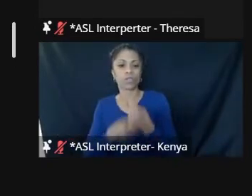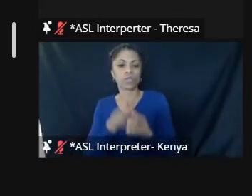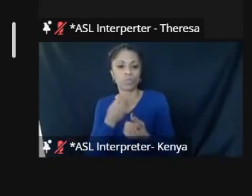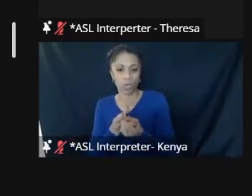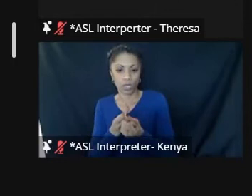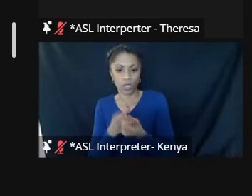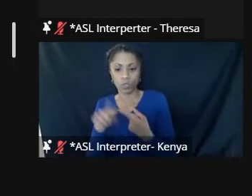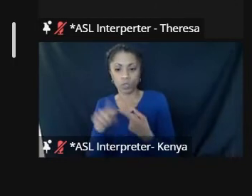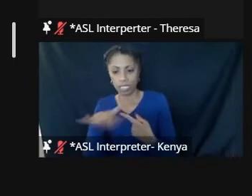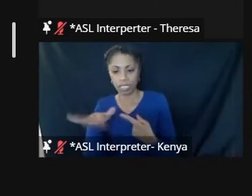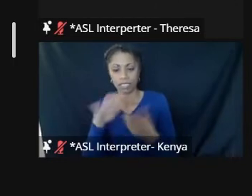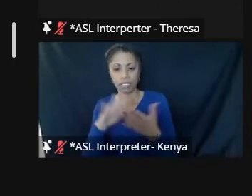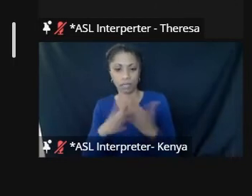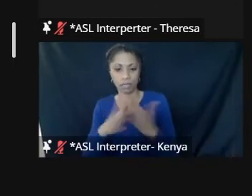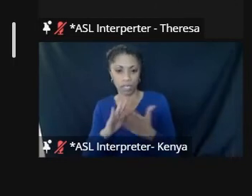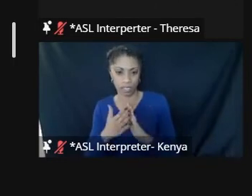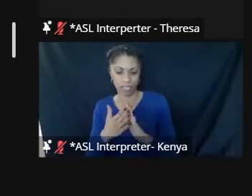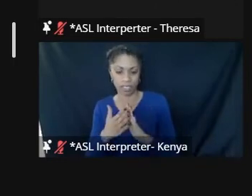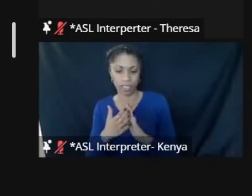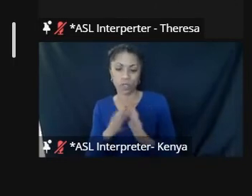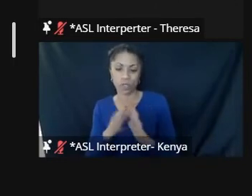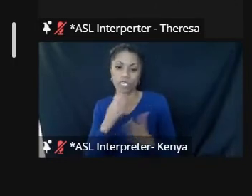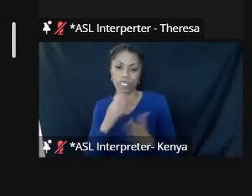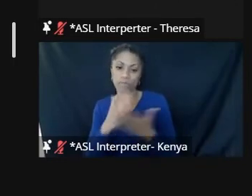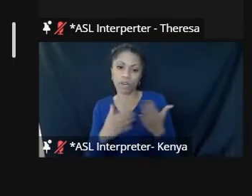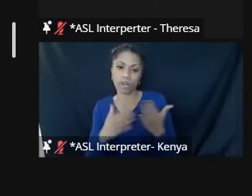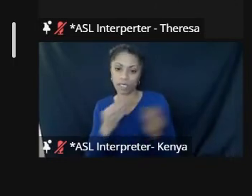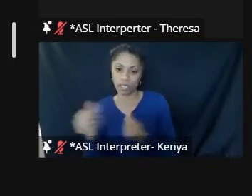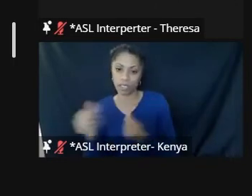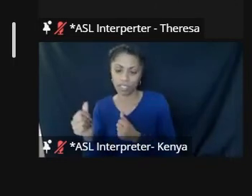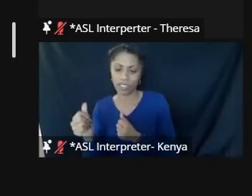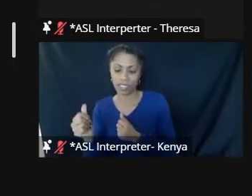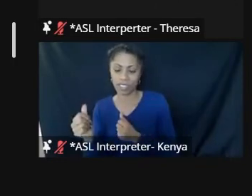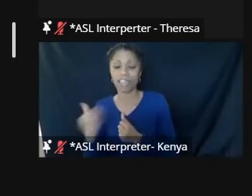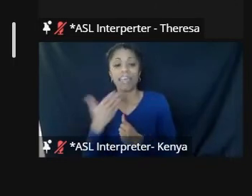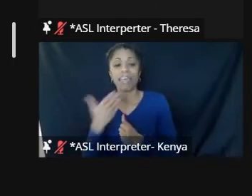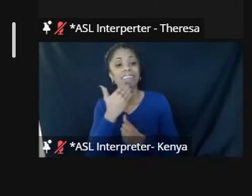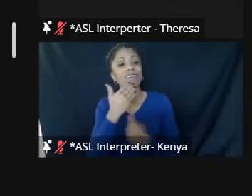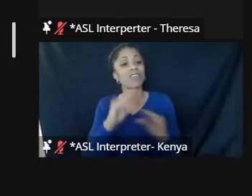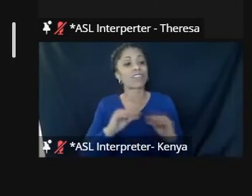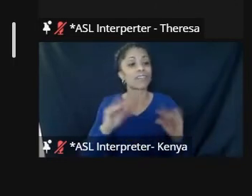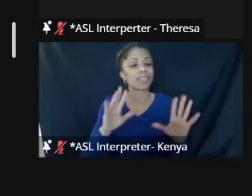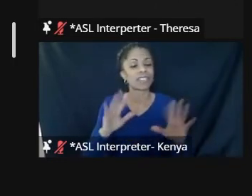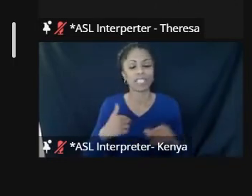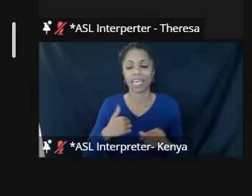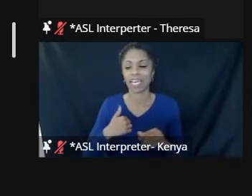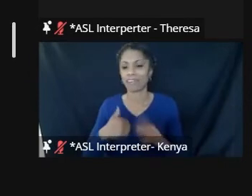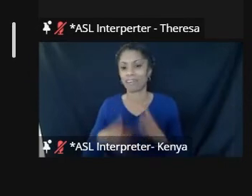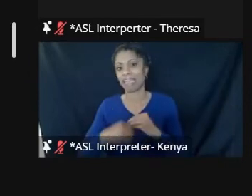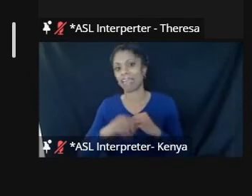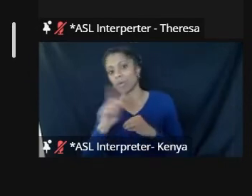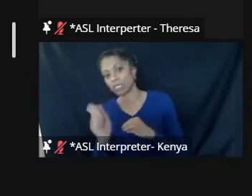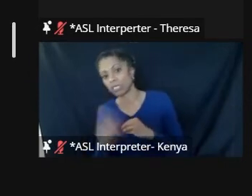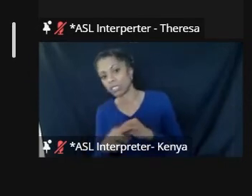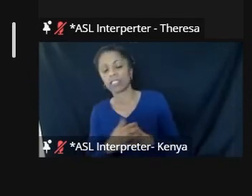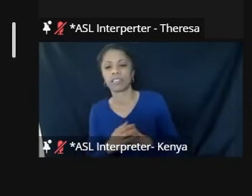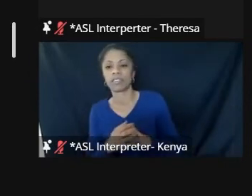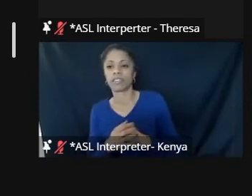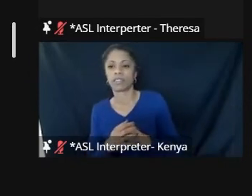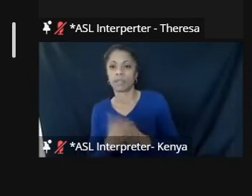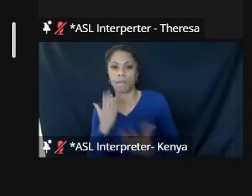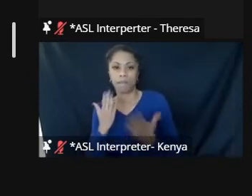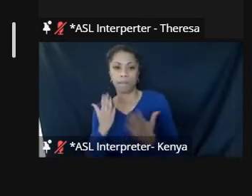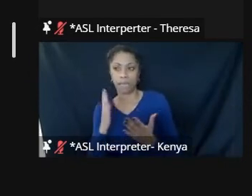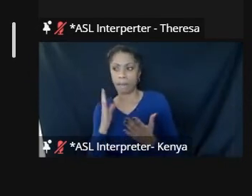part of the solution. So thank you for that clarification, Donnie. One follow-up to that is, and I may have just missed this,